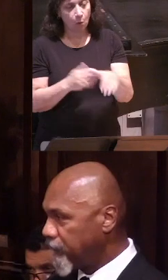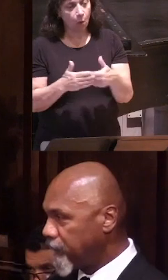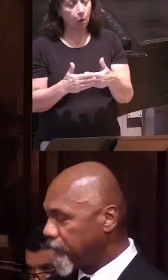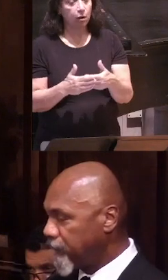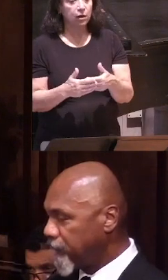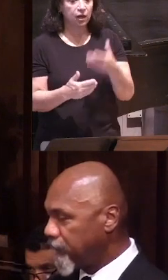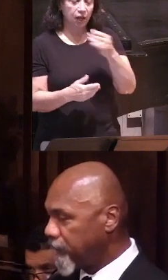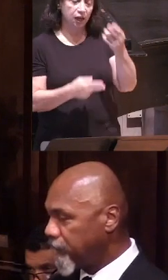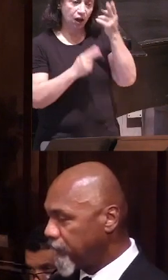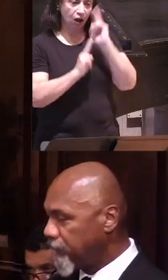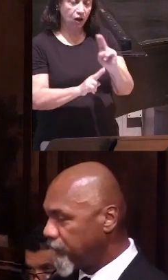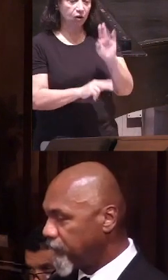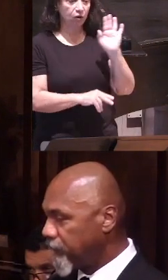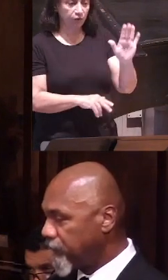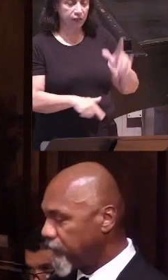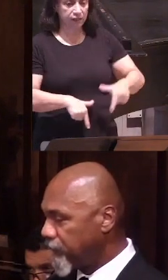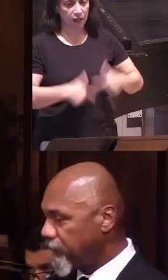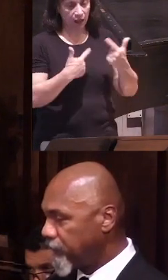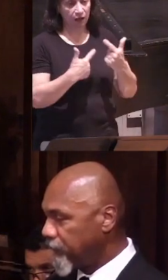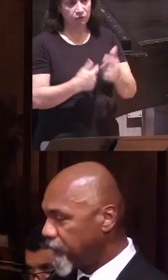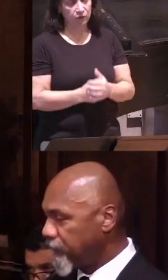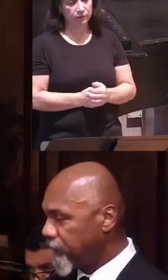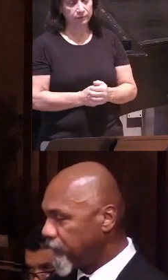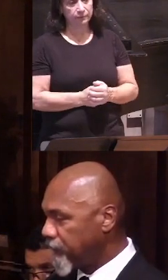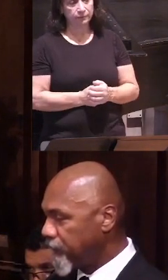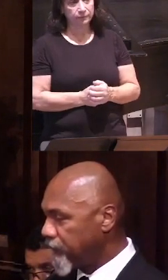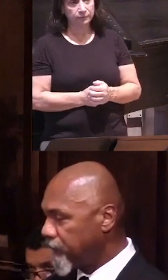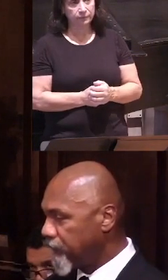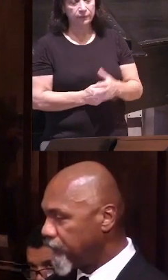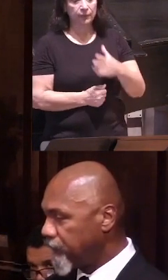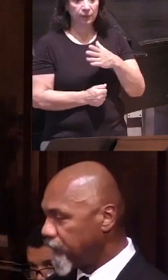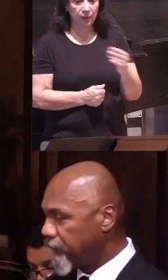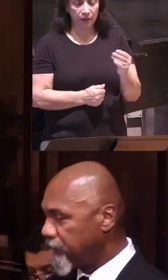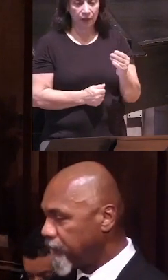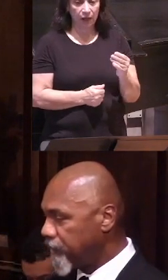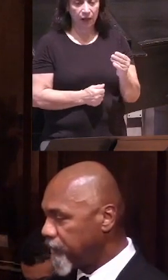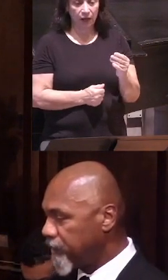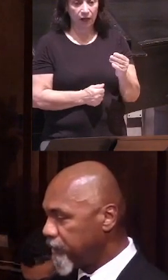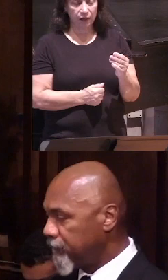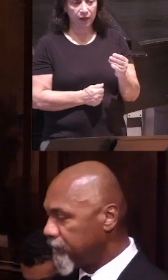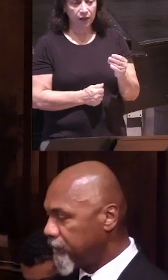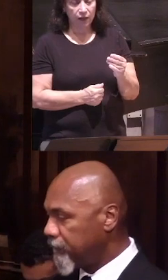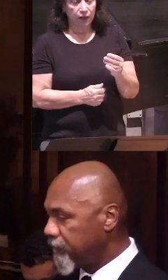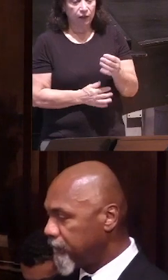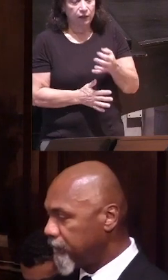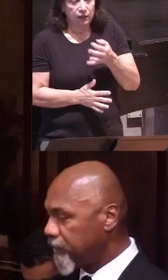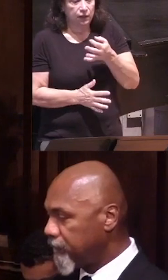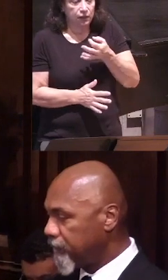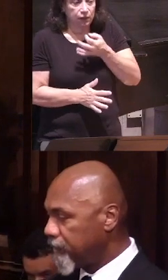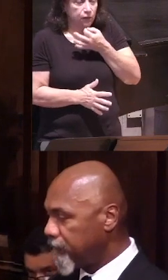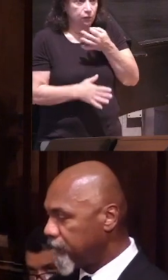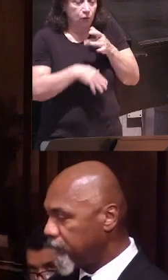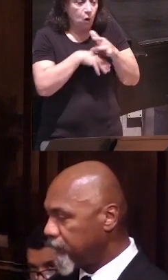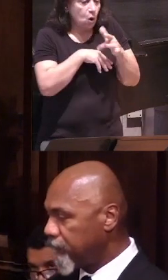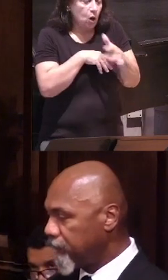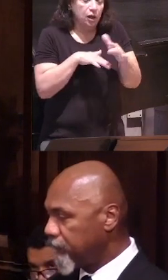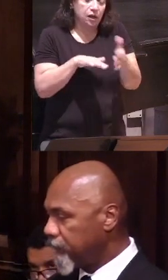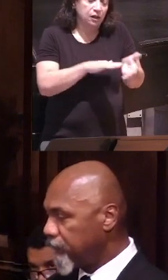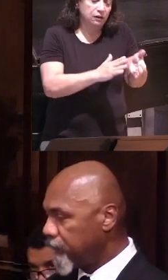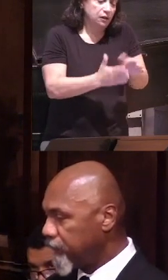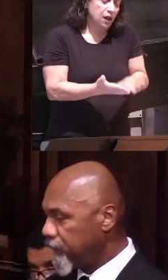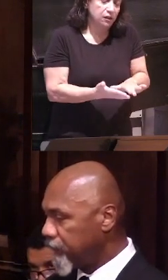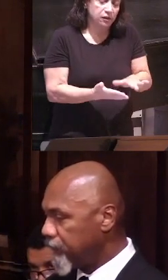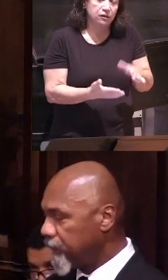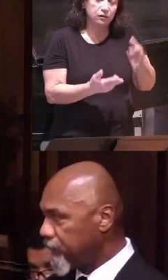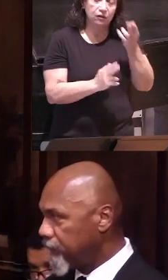And in honor of his life and his too soon departure,